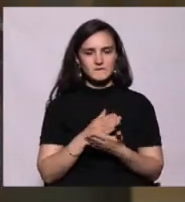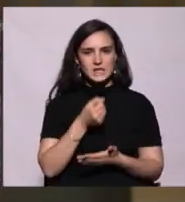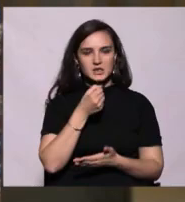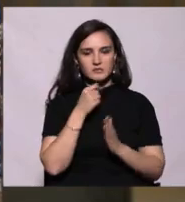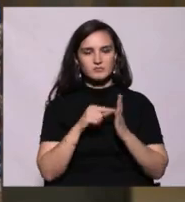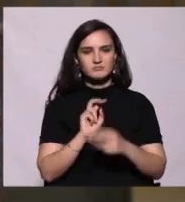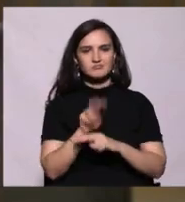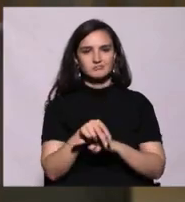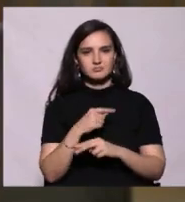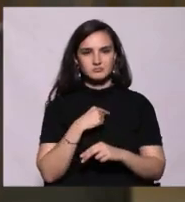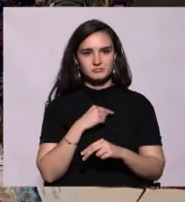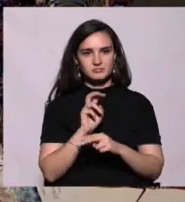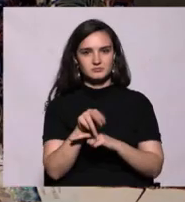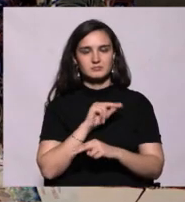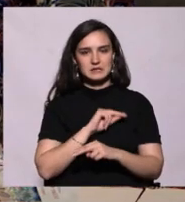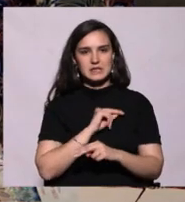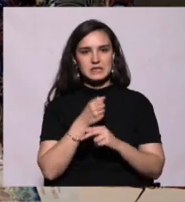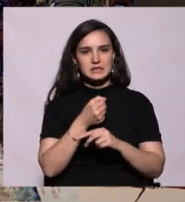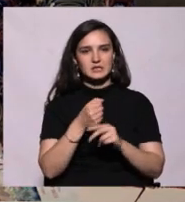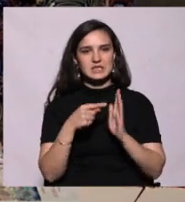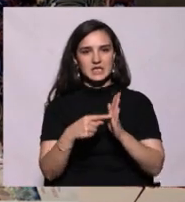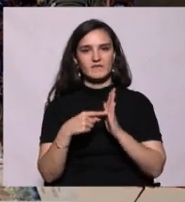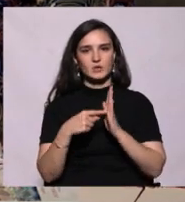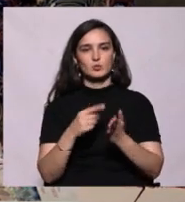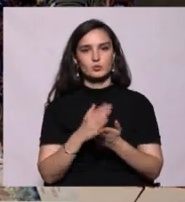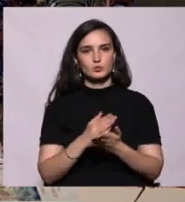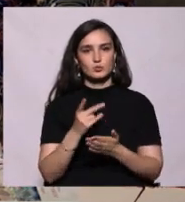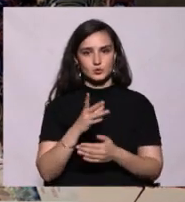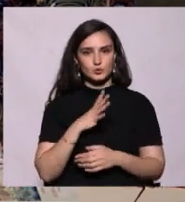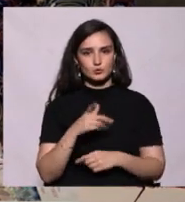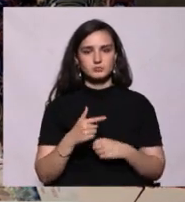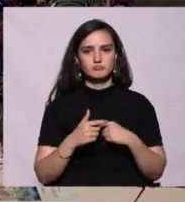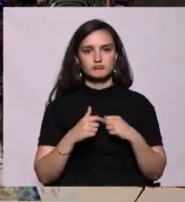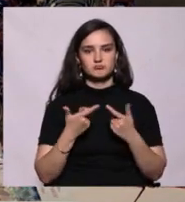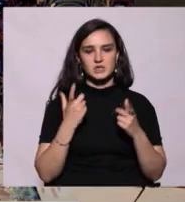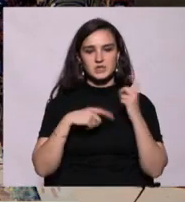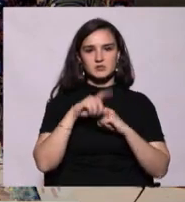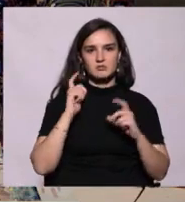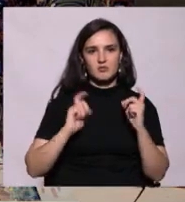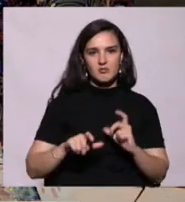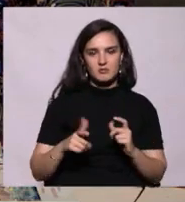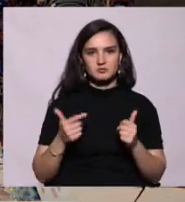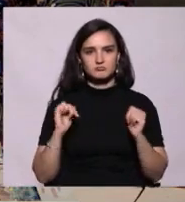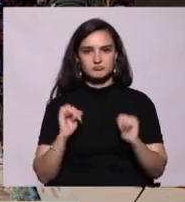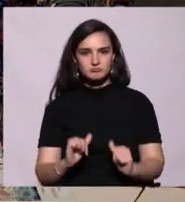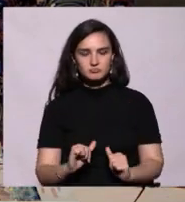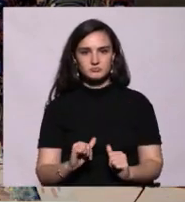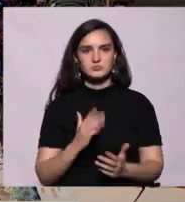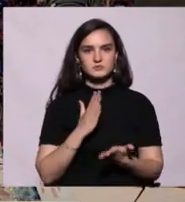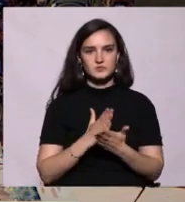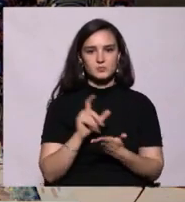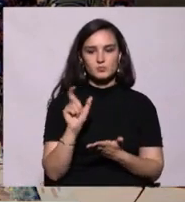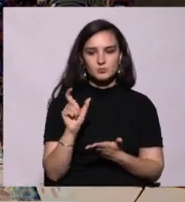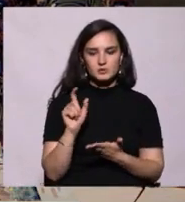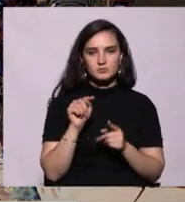interview. Okay, well, we have a large selection of pantsuits, skirts, and nice blouses. We have colors from navy blue